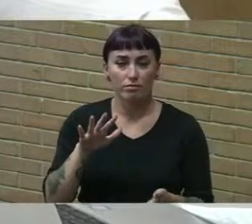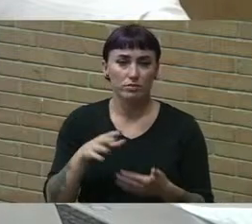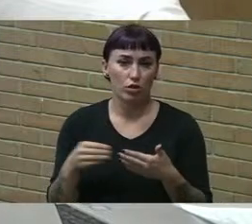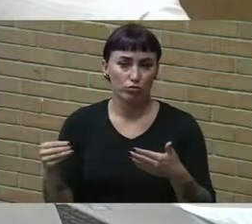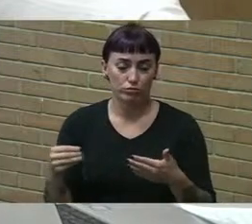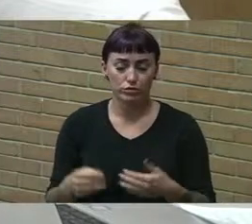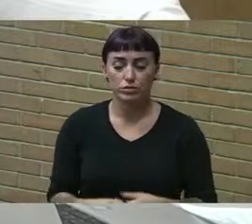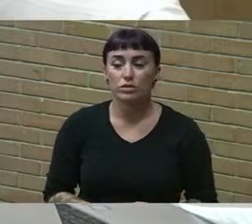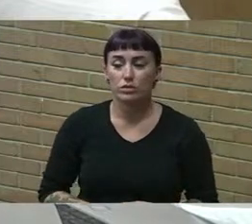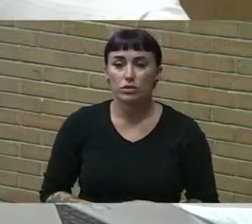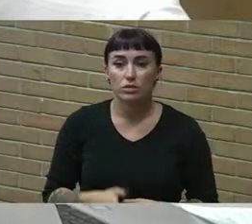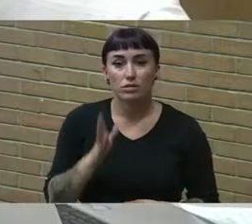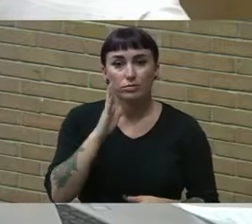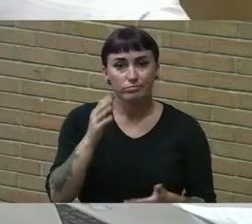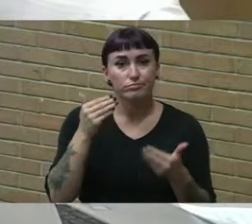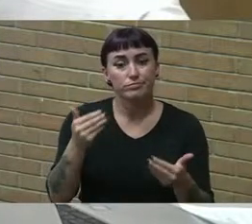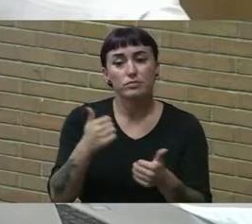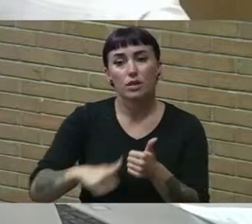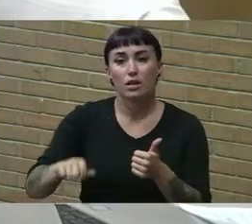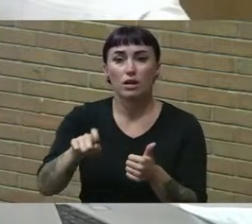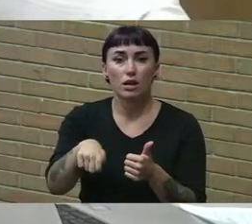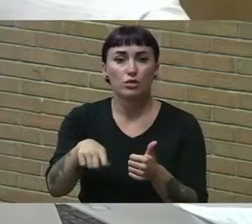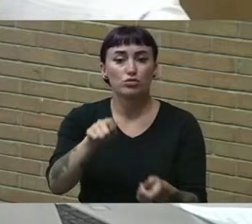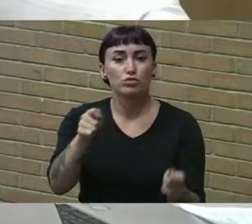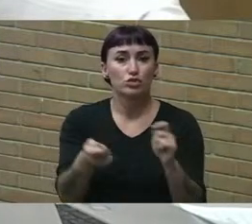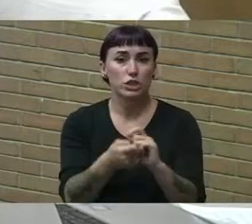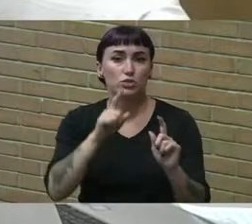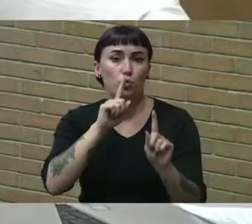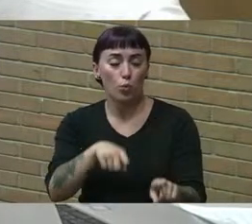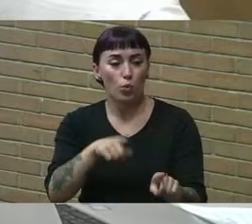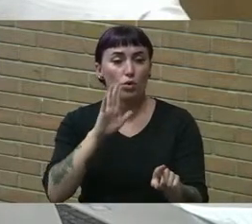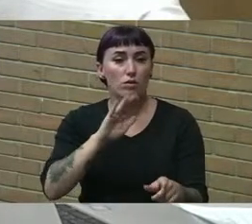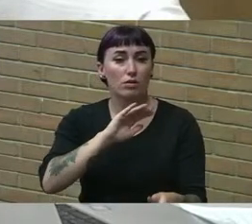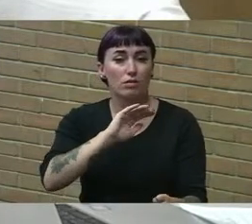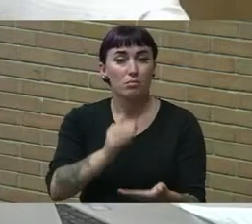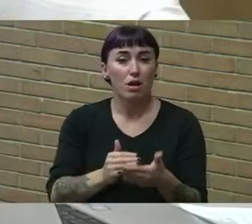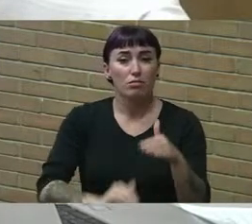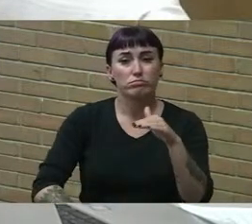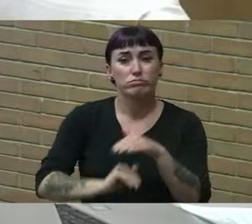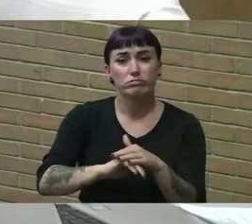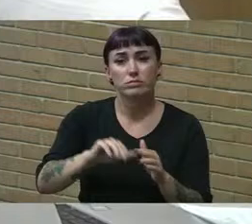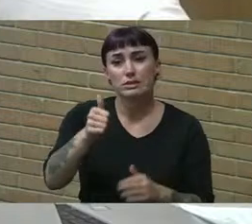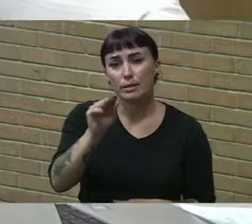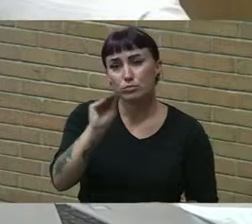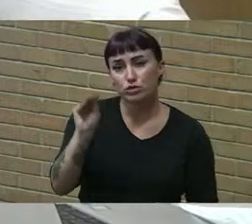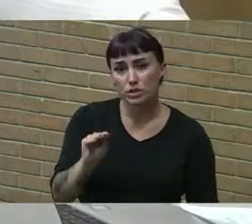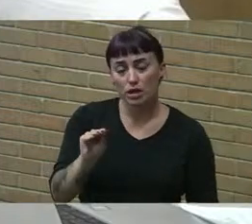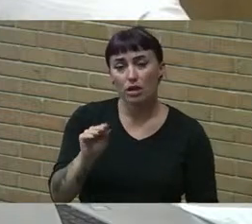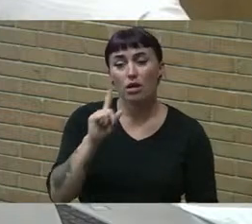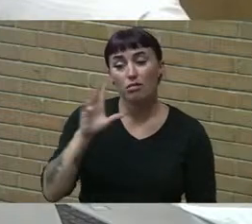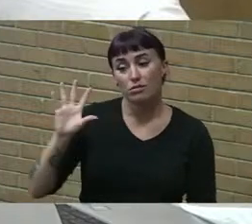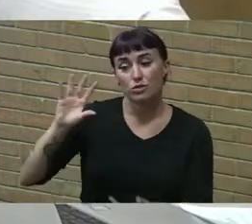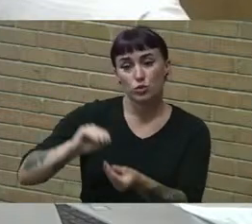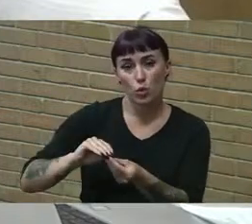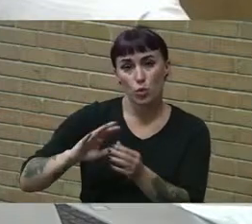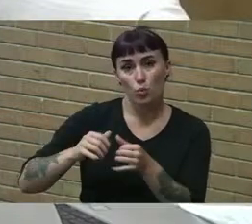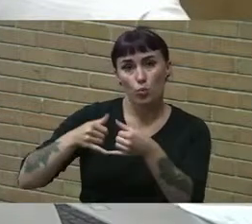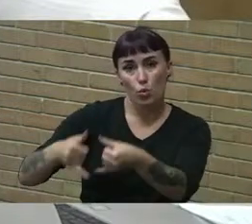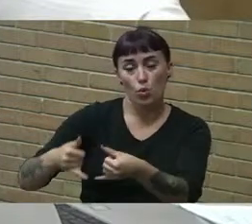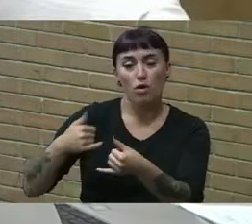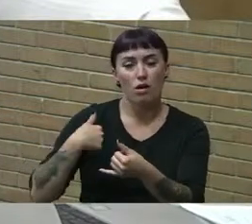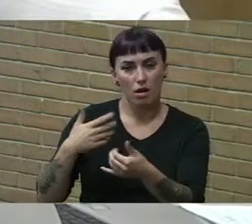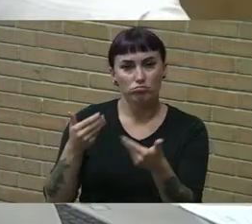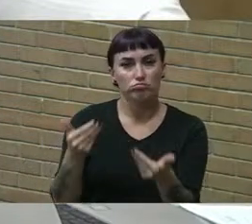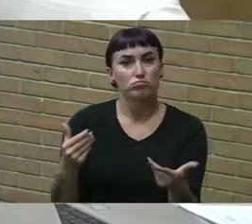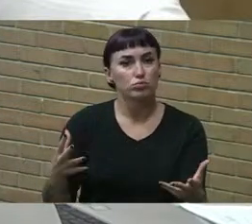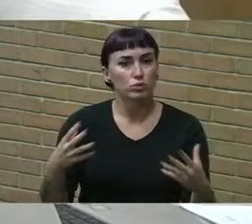$18,145, and to execute any necessary change orders in an amount not to exceed 10% of the total award. I move that we